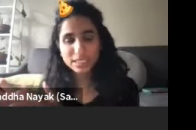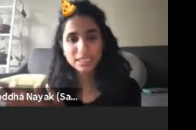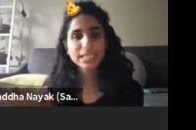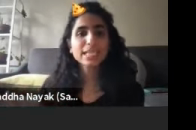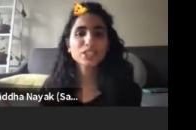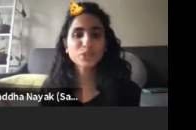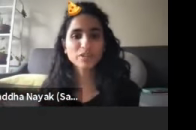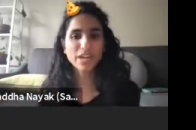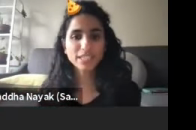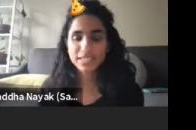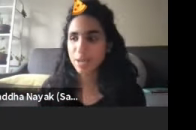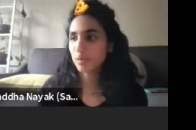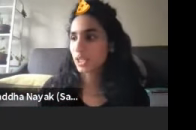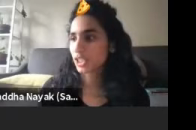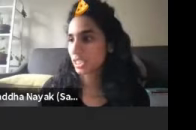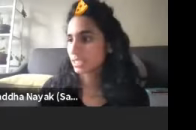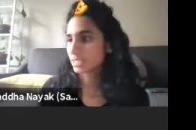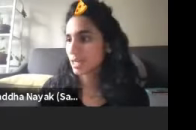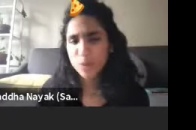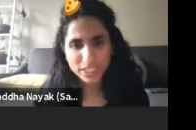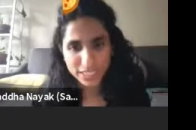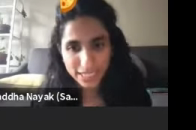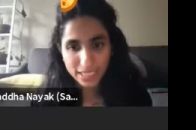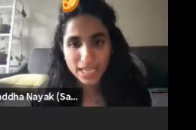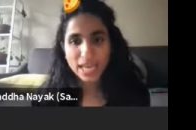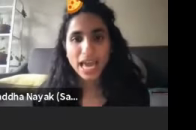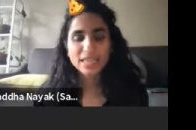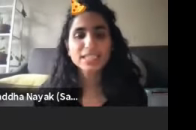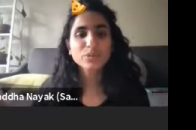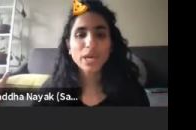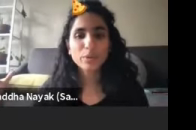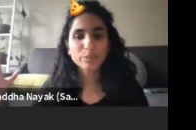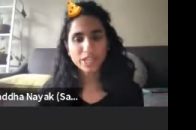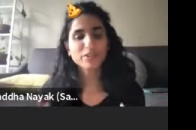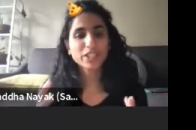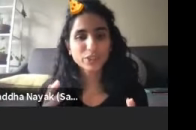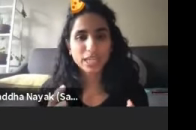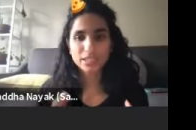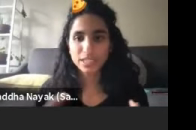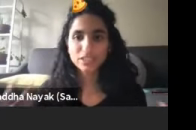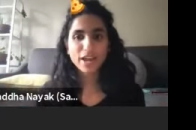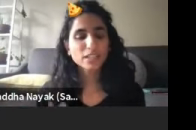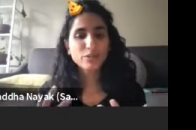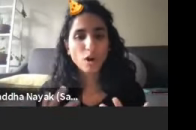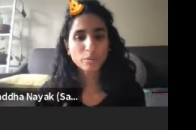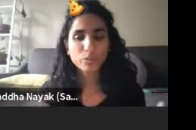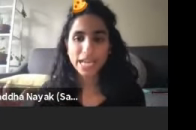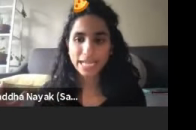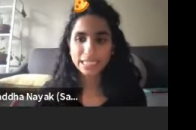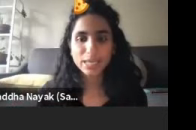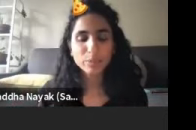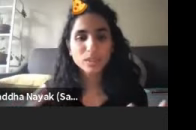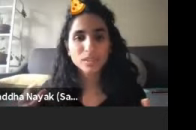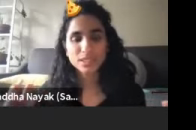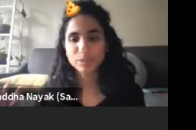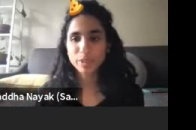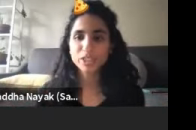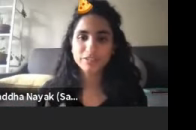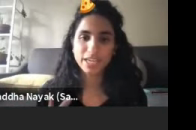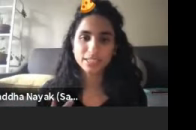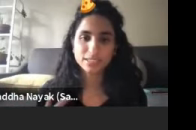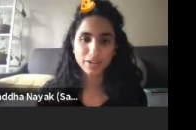images, taking us to our final step, which is compositing. And this is where we put everything together in its final form. We add labels,